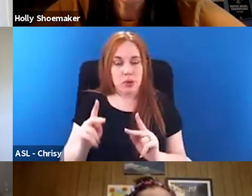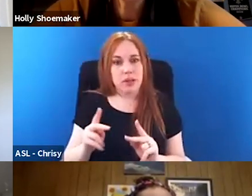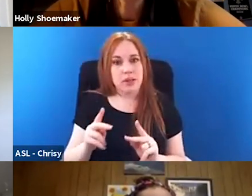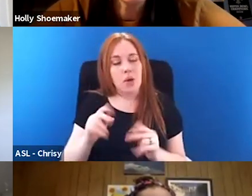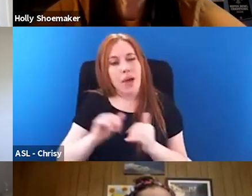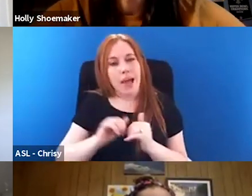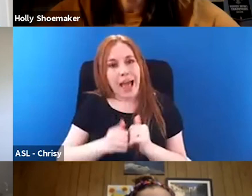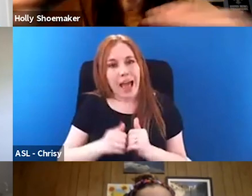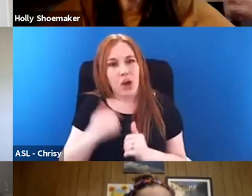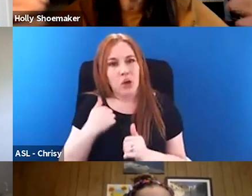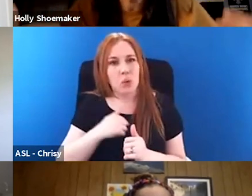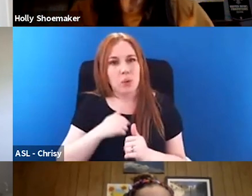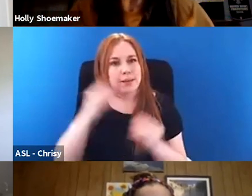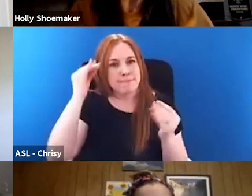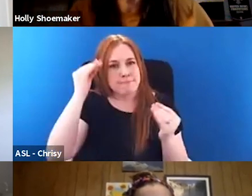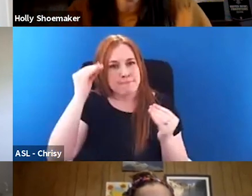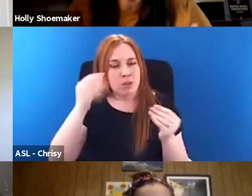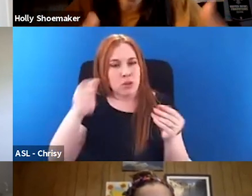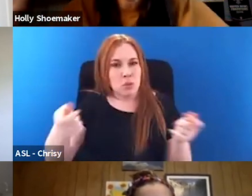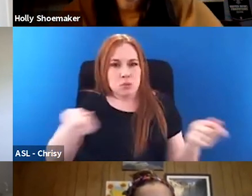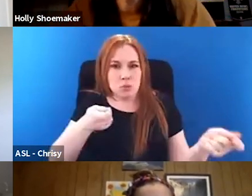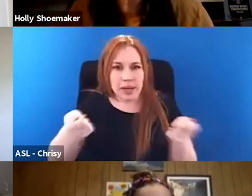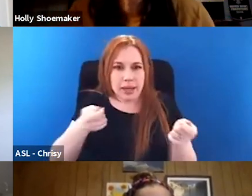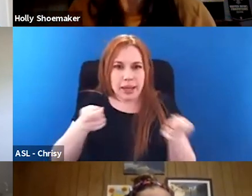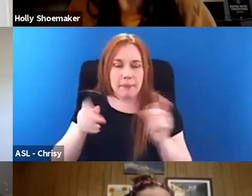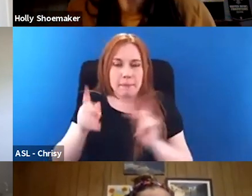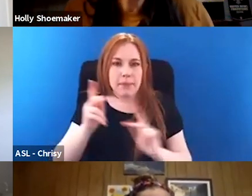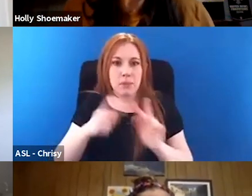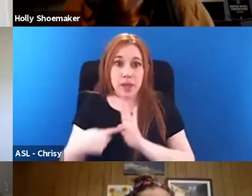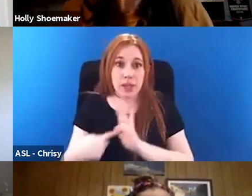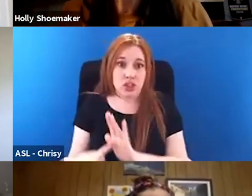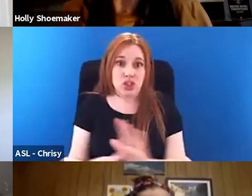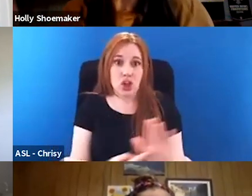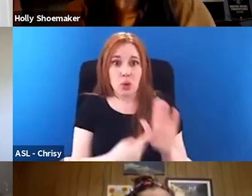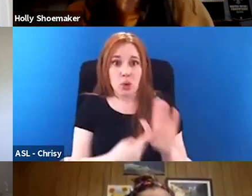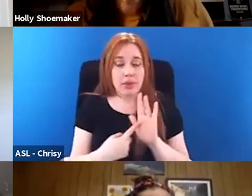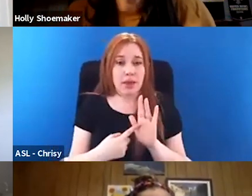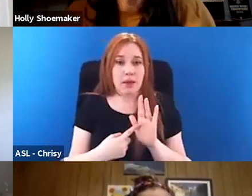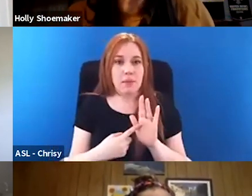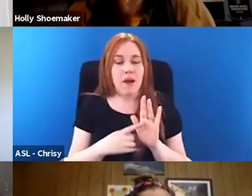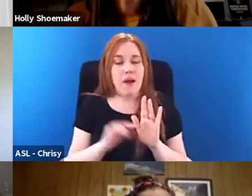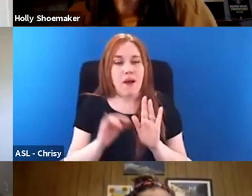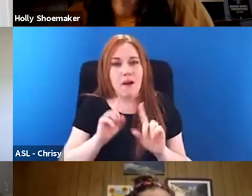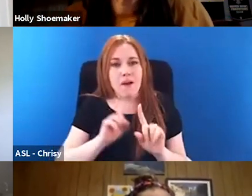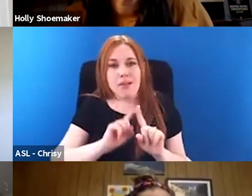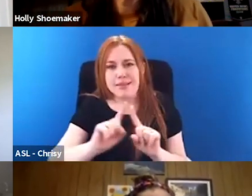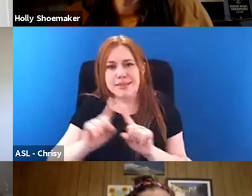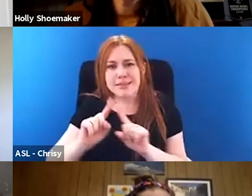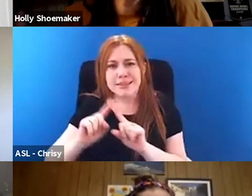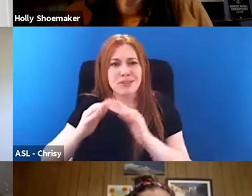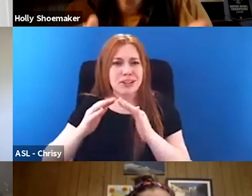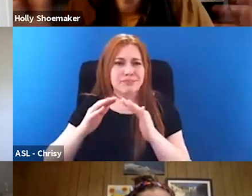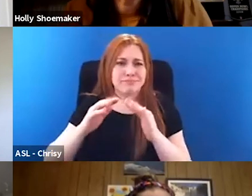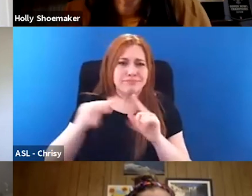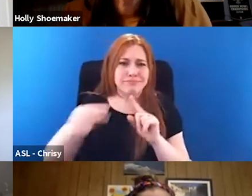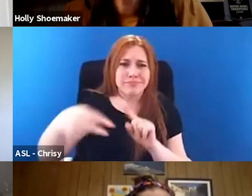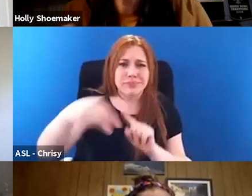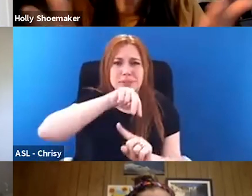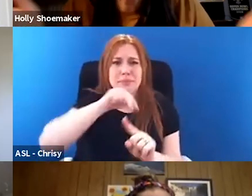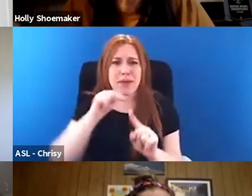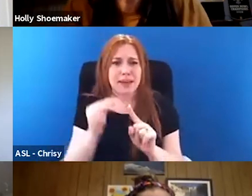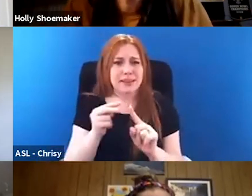we continue to bring people in and then show them all the different facets of design. It's not just